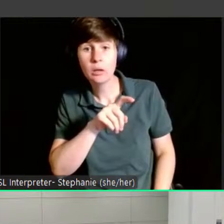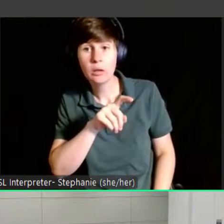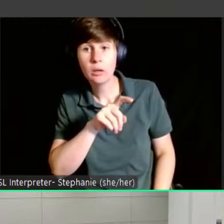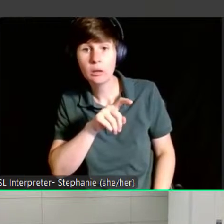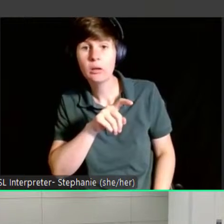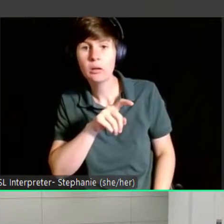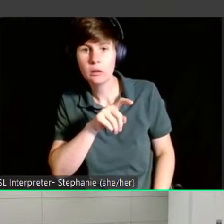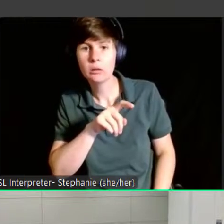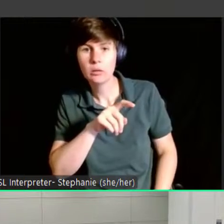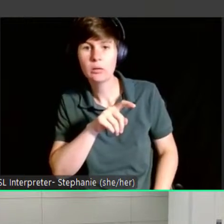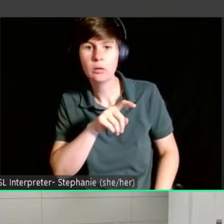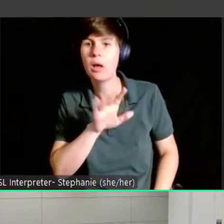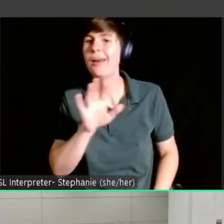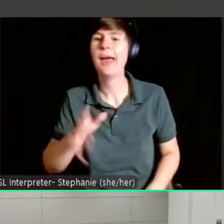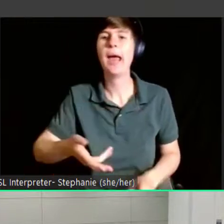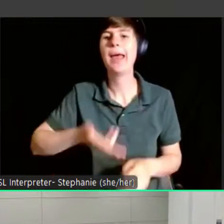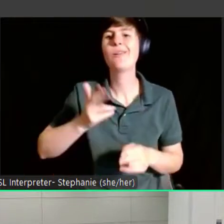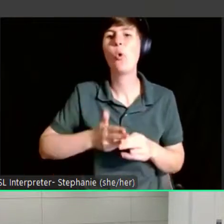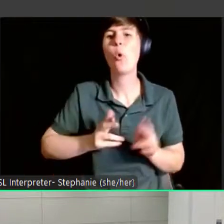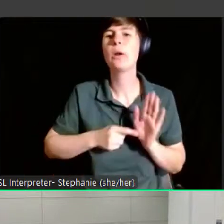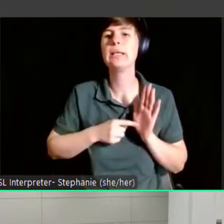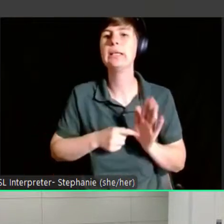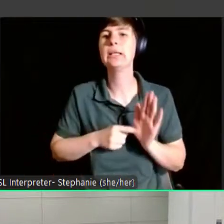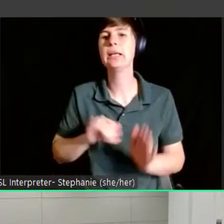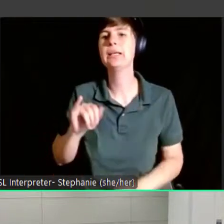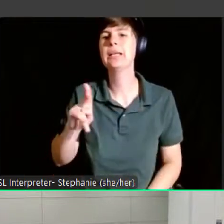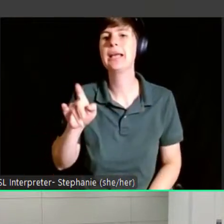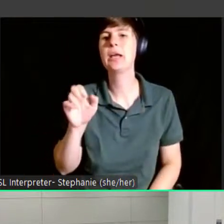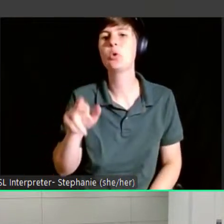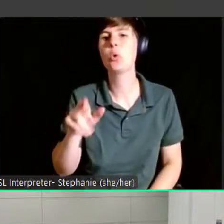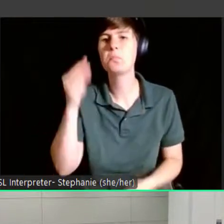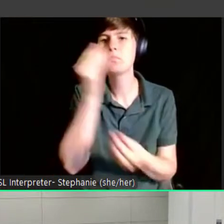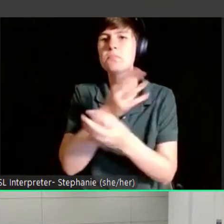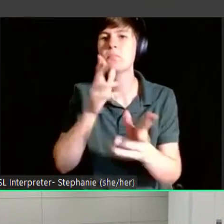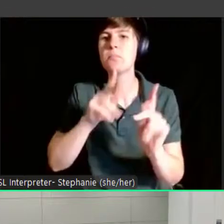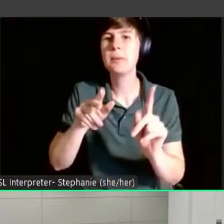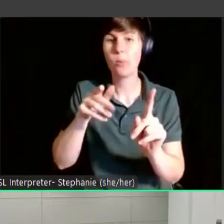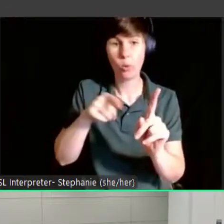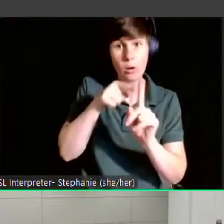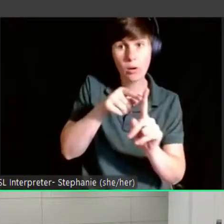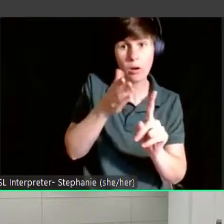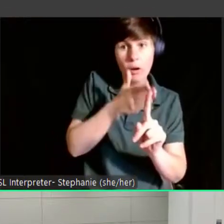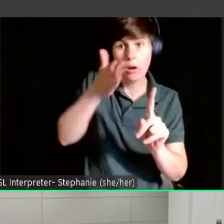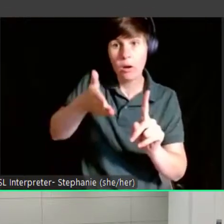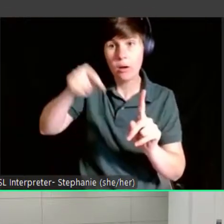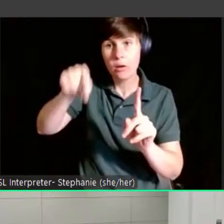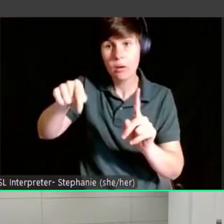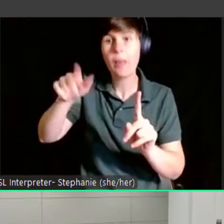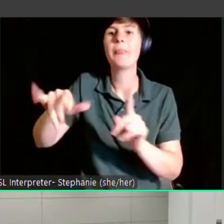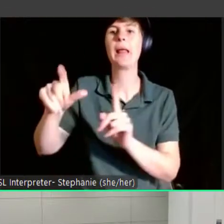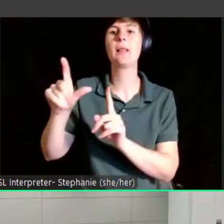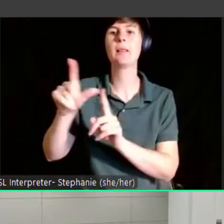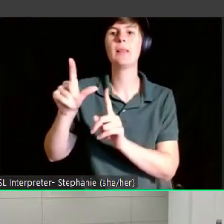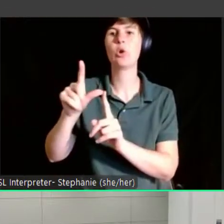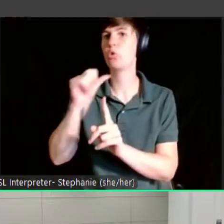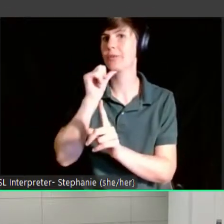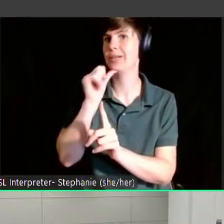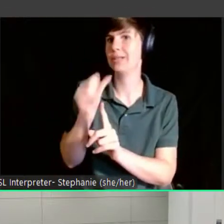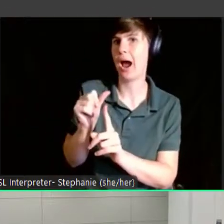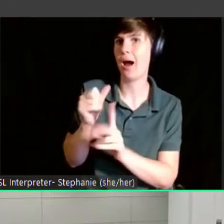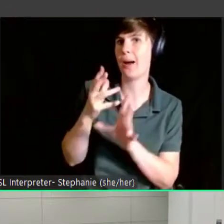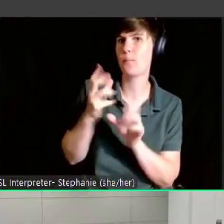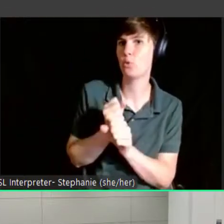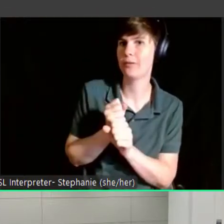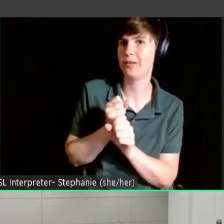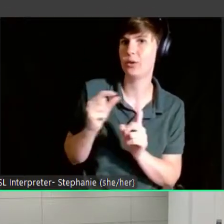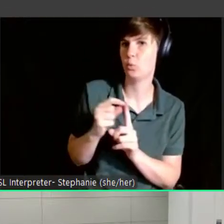grade 1 indicator, it's just to indicate that like the character is its letter form and not its abbreviated